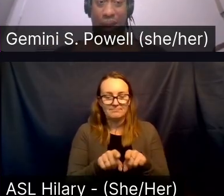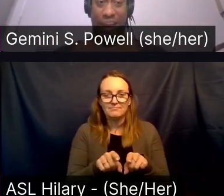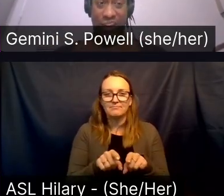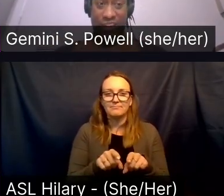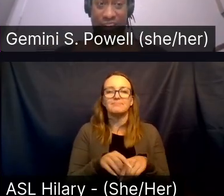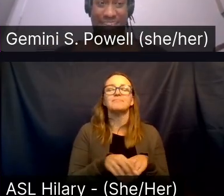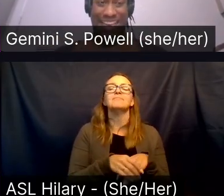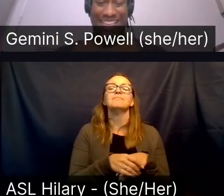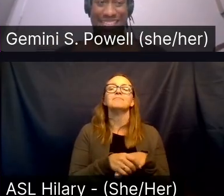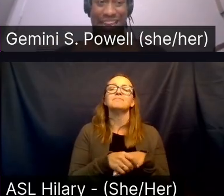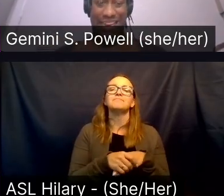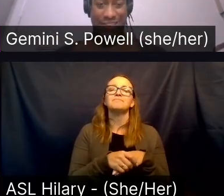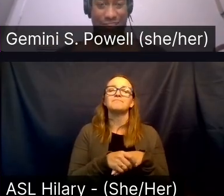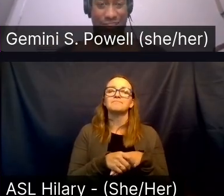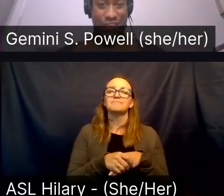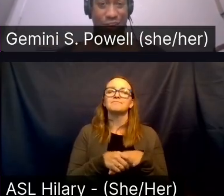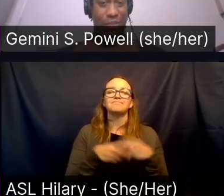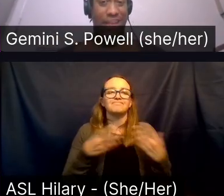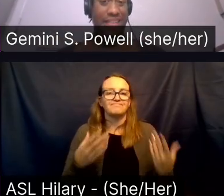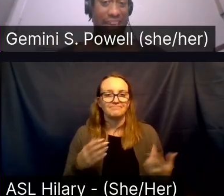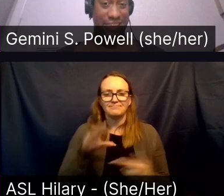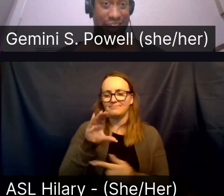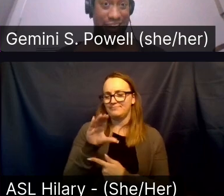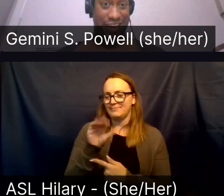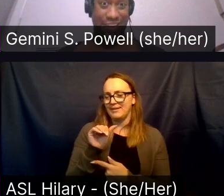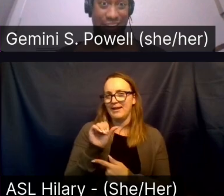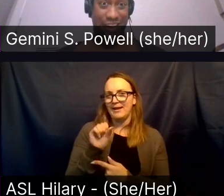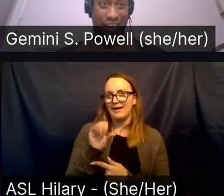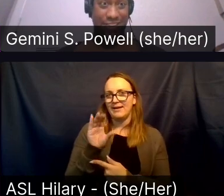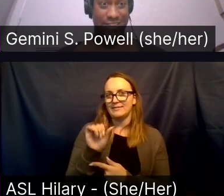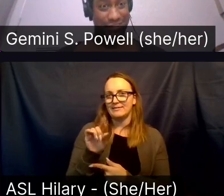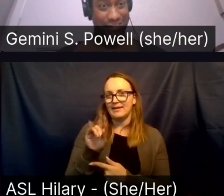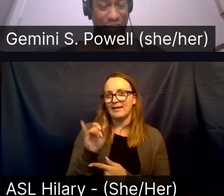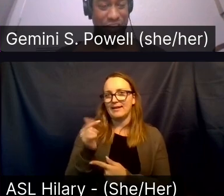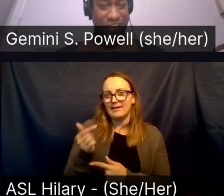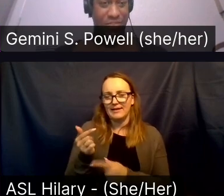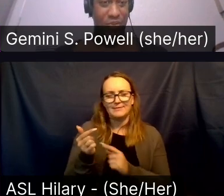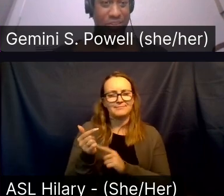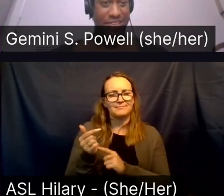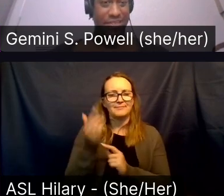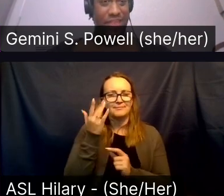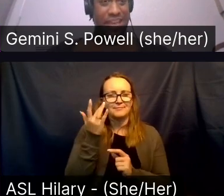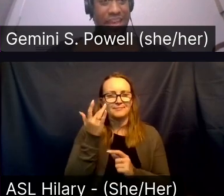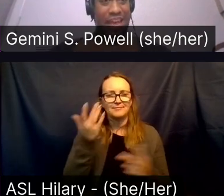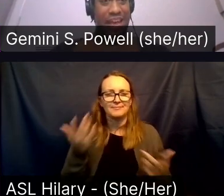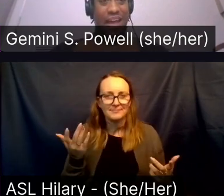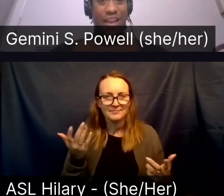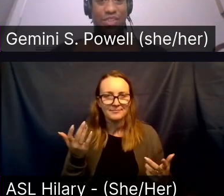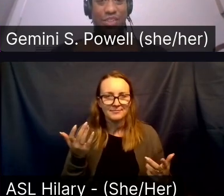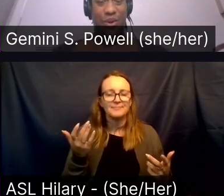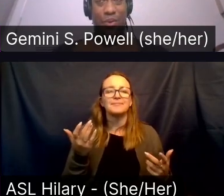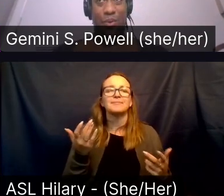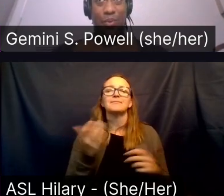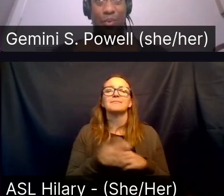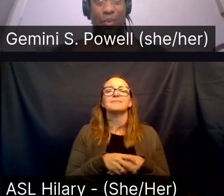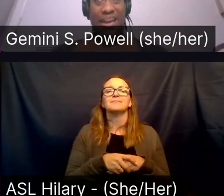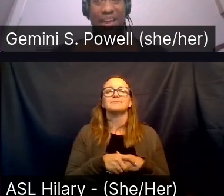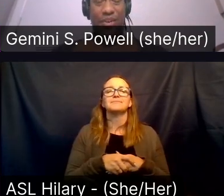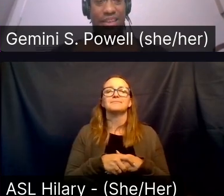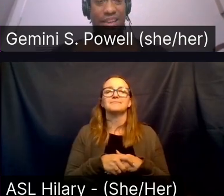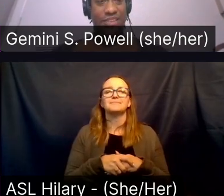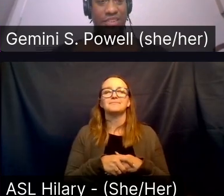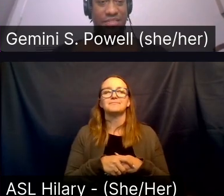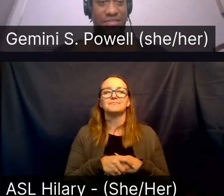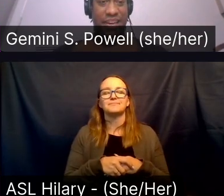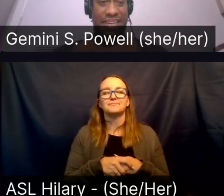Now, why are these cascading? To talk about the cascade and cascading style sheets, of course. So